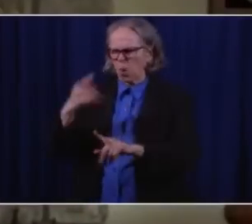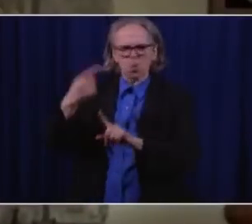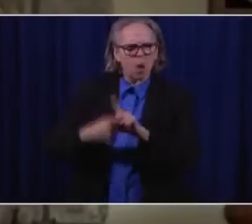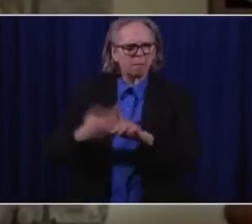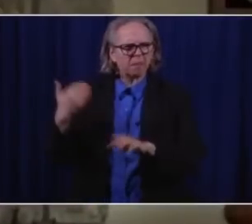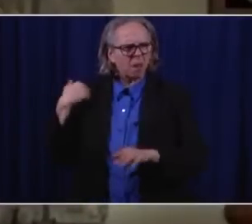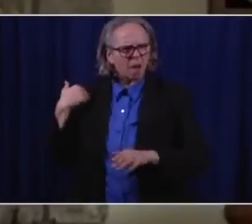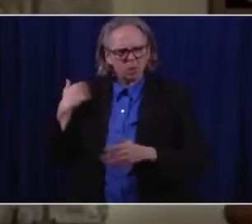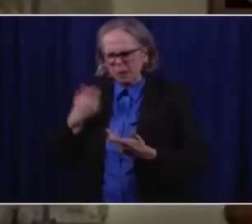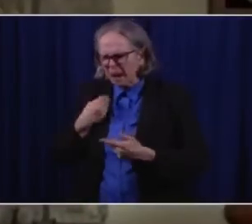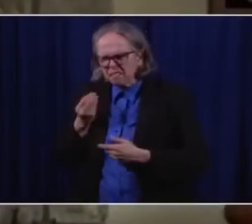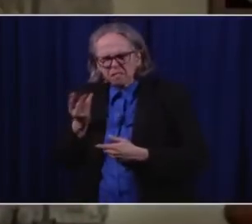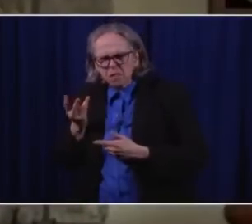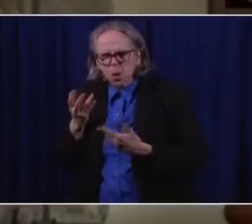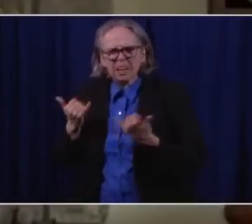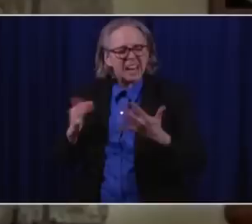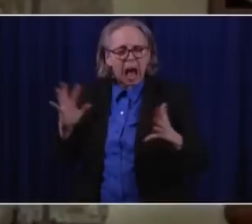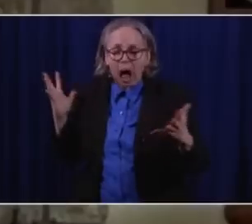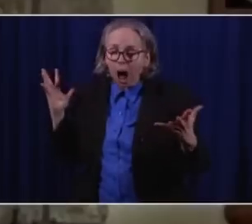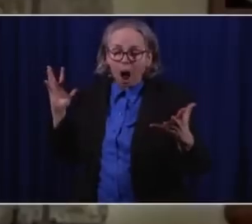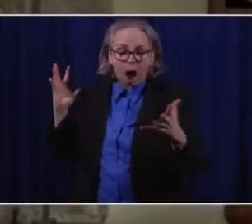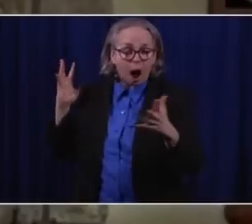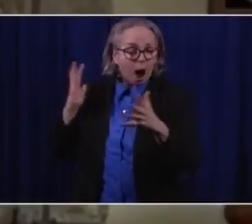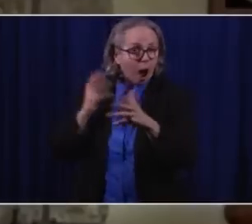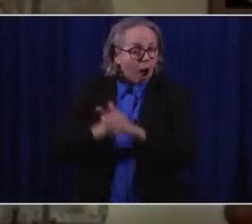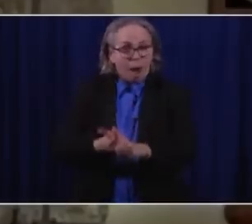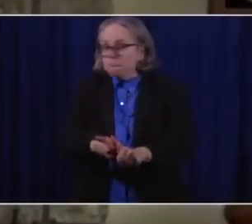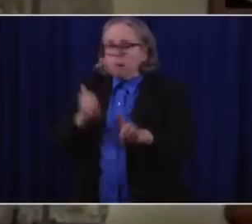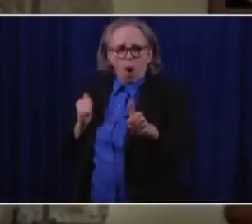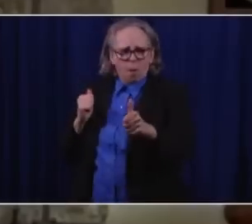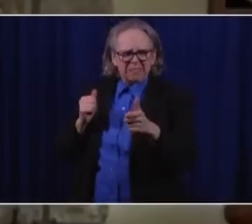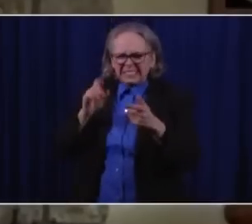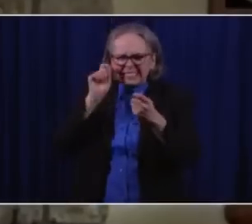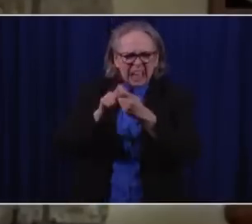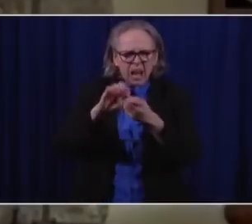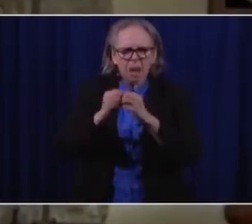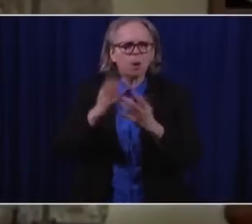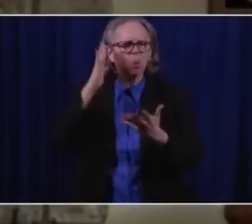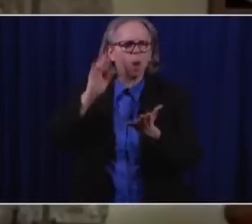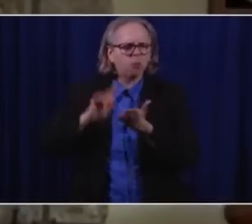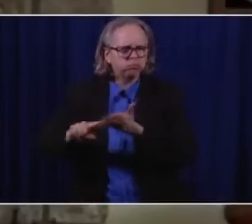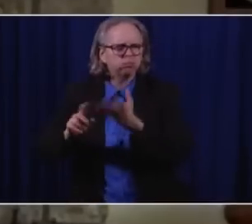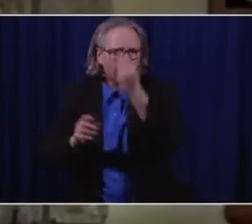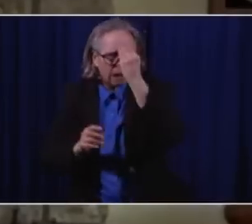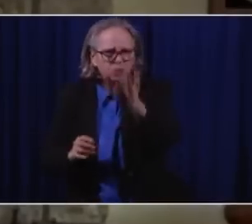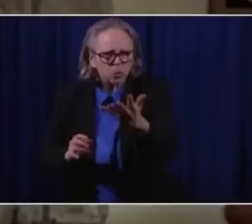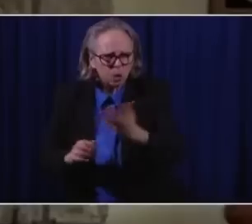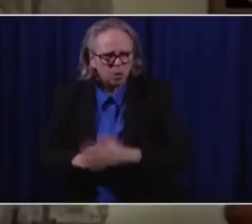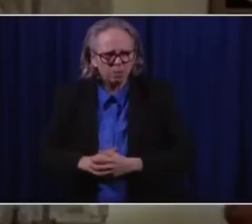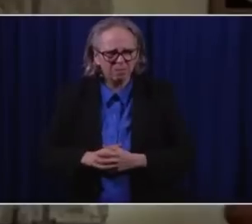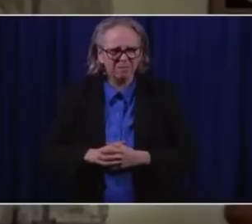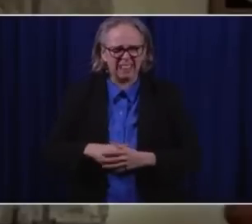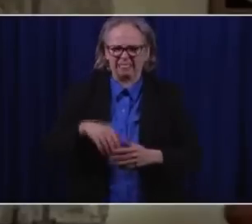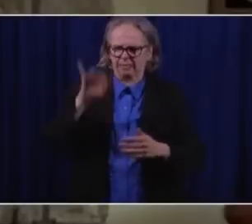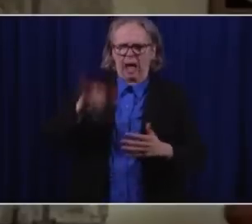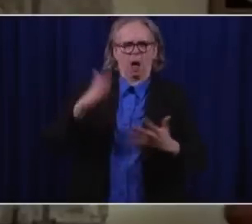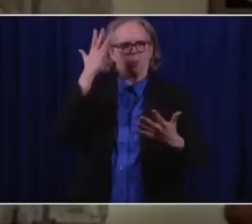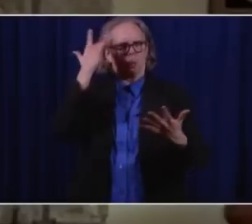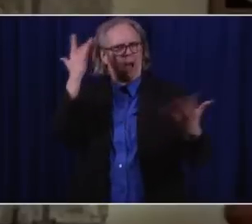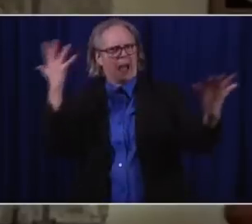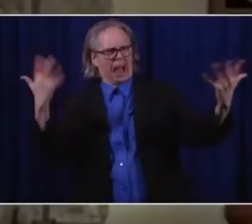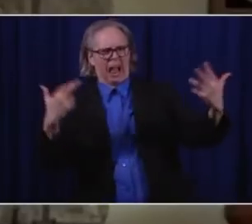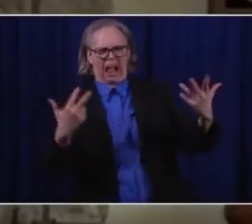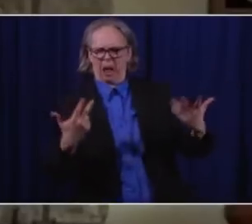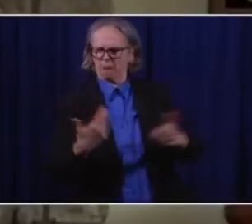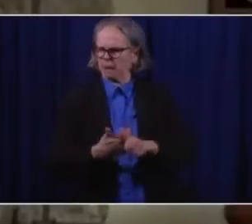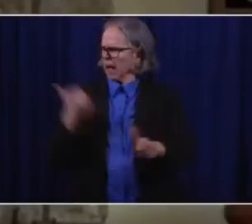but today it's a lot, and we'll get you some of those numbers. But that's why we're just not clearing those cases fast enough.